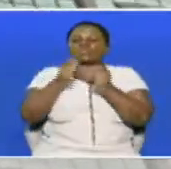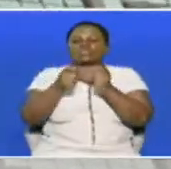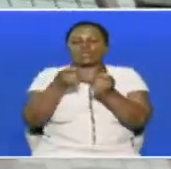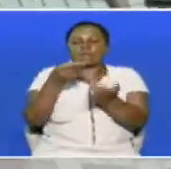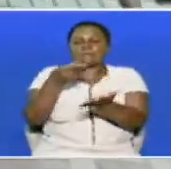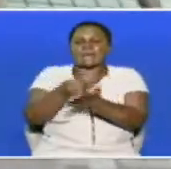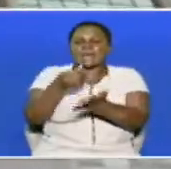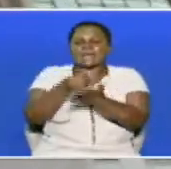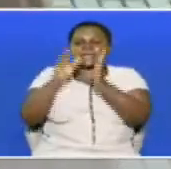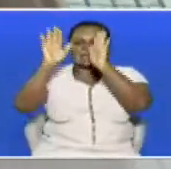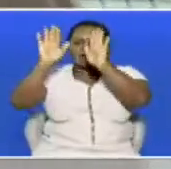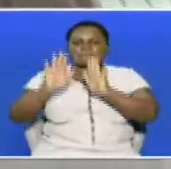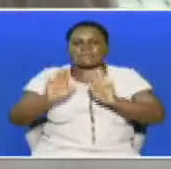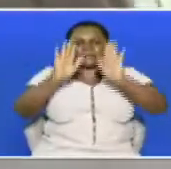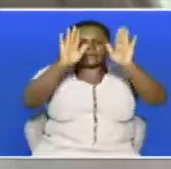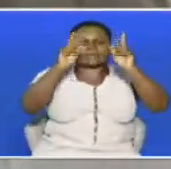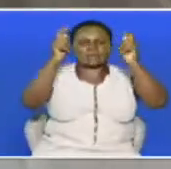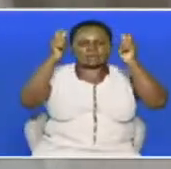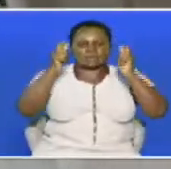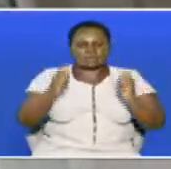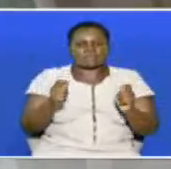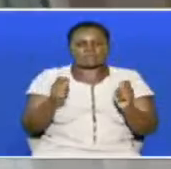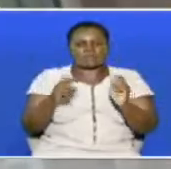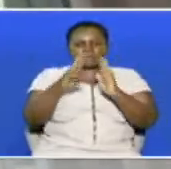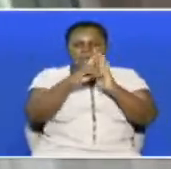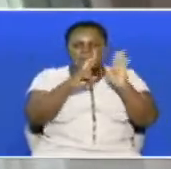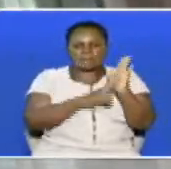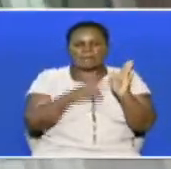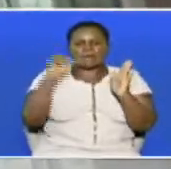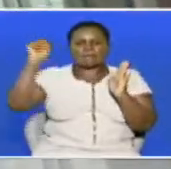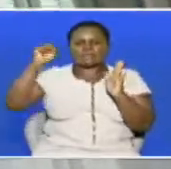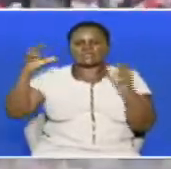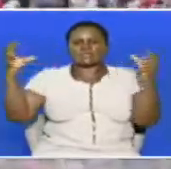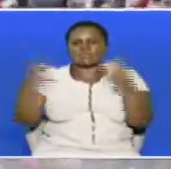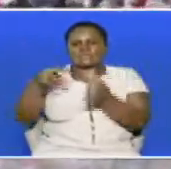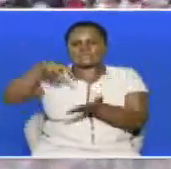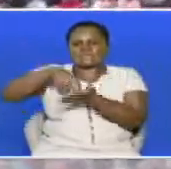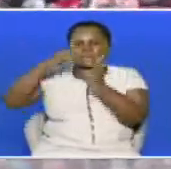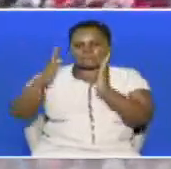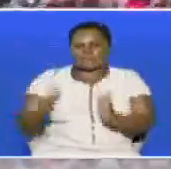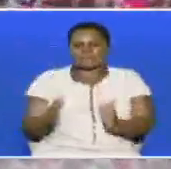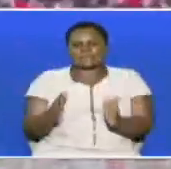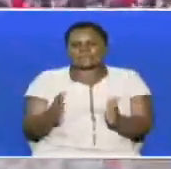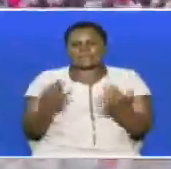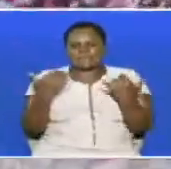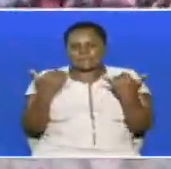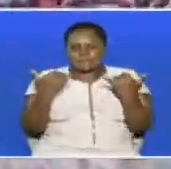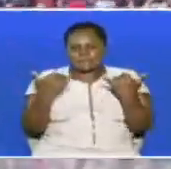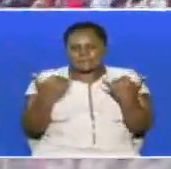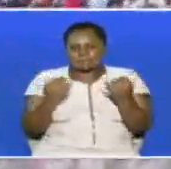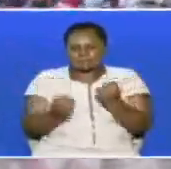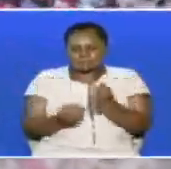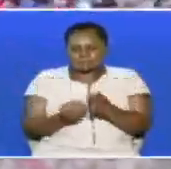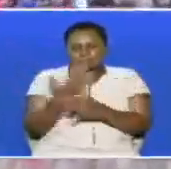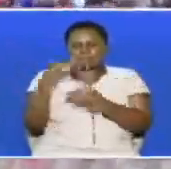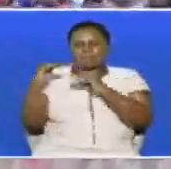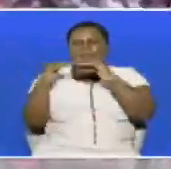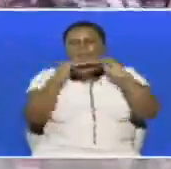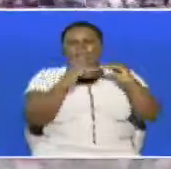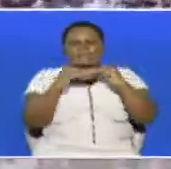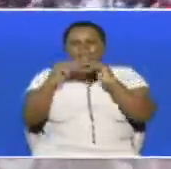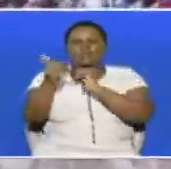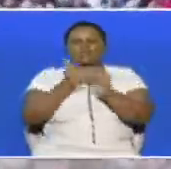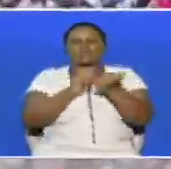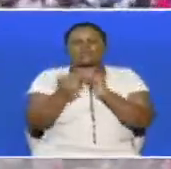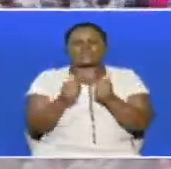campaign financing and gazetted requirements for political parties and candidates. In a move aimed at creating a level playing